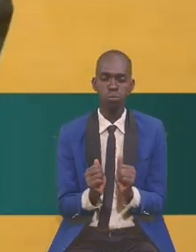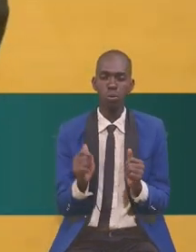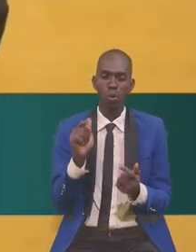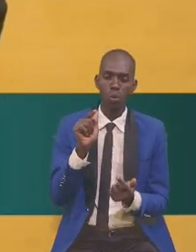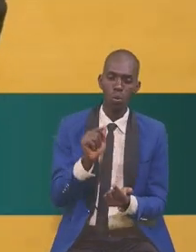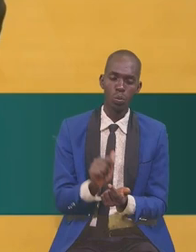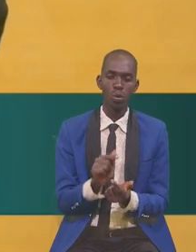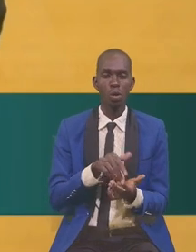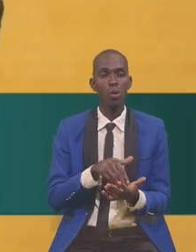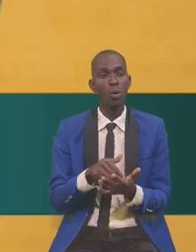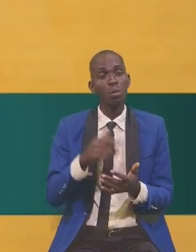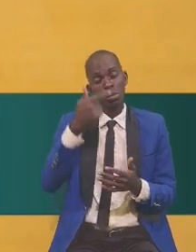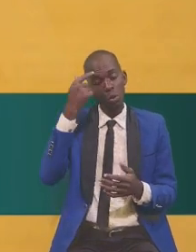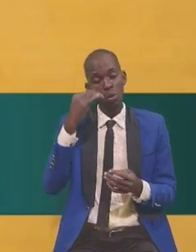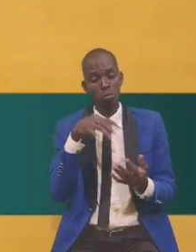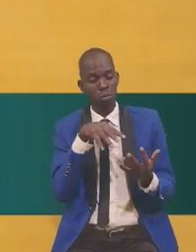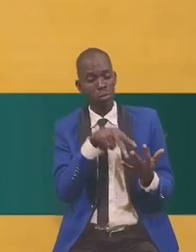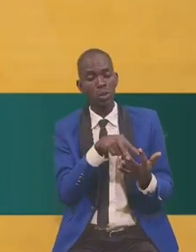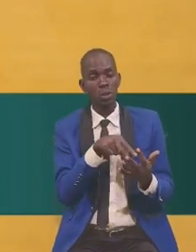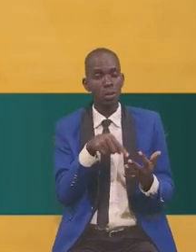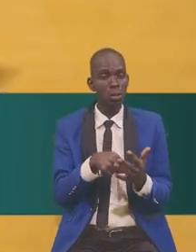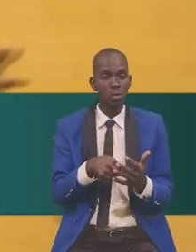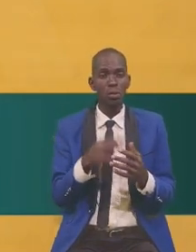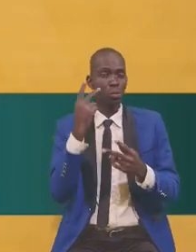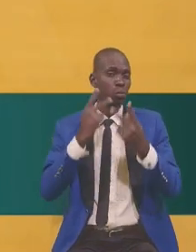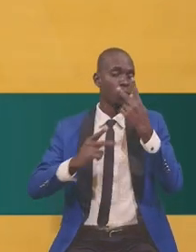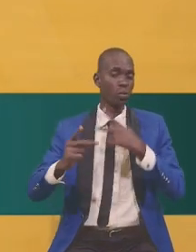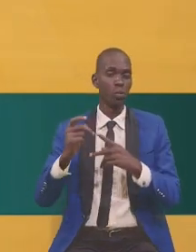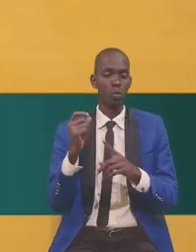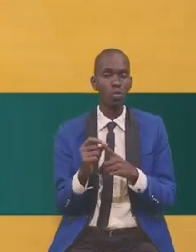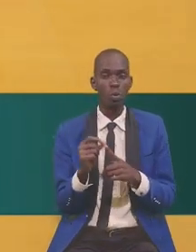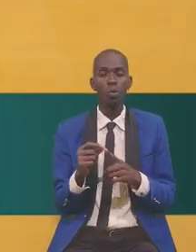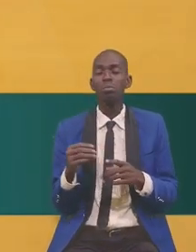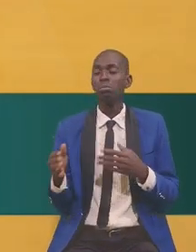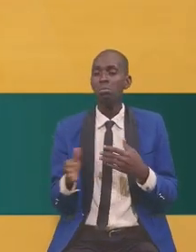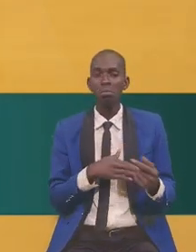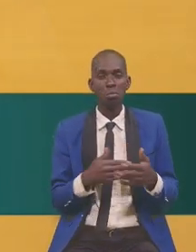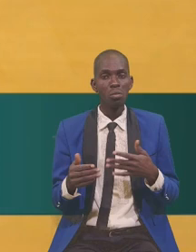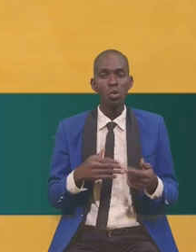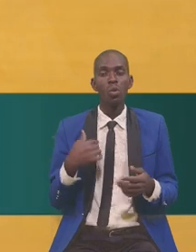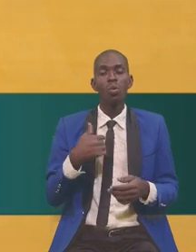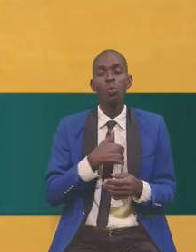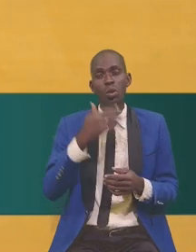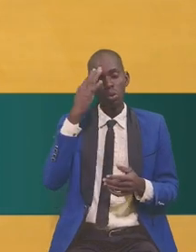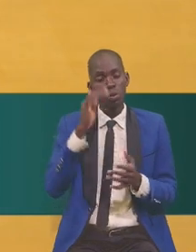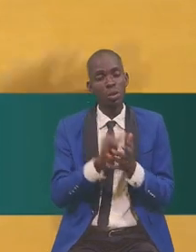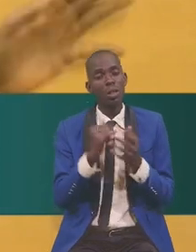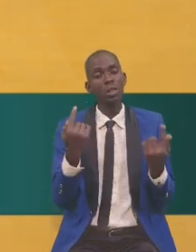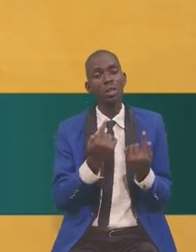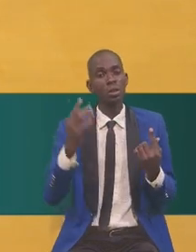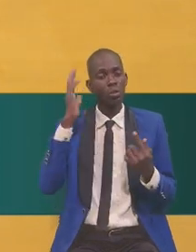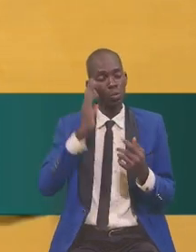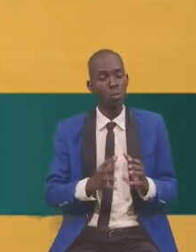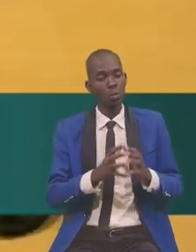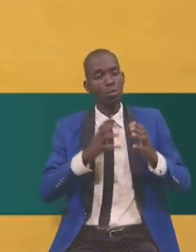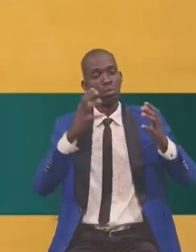the prophecy and the prediction is still that even though we know that iniquity shall abound and the love of